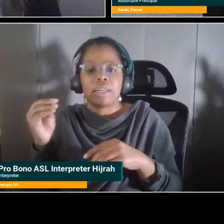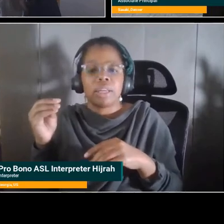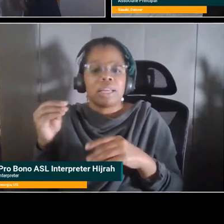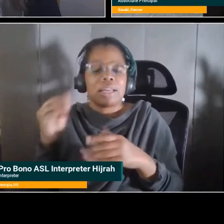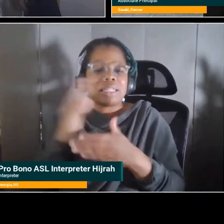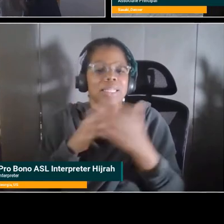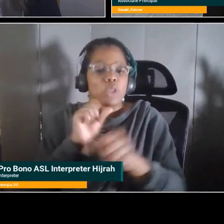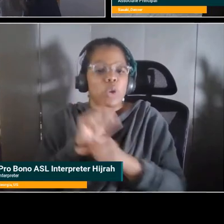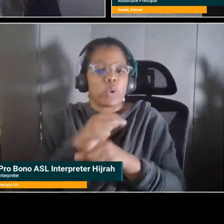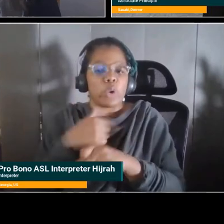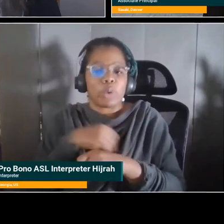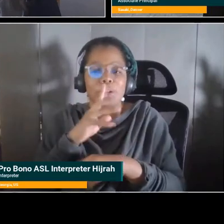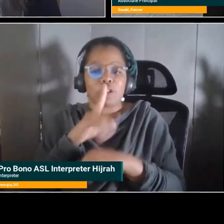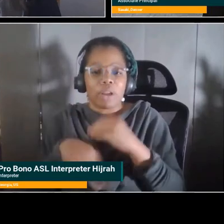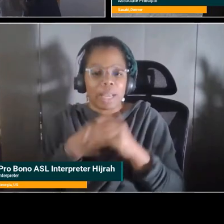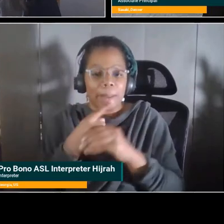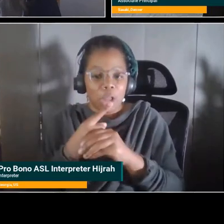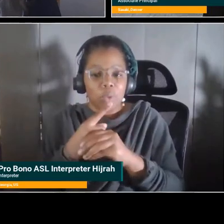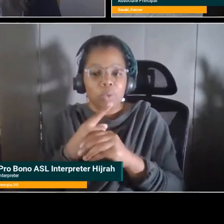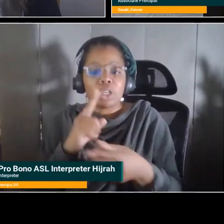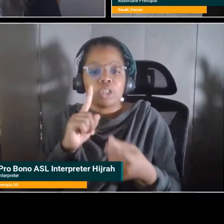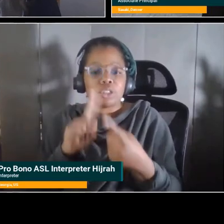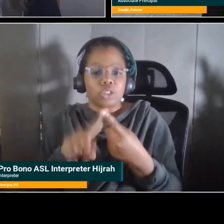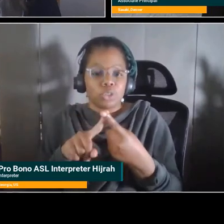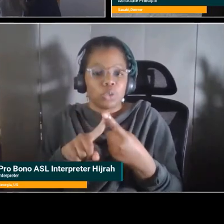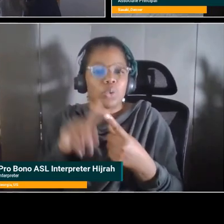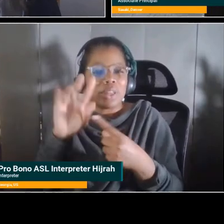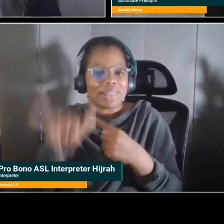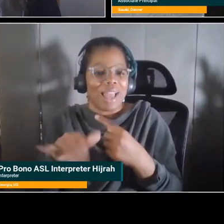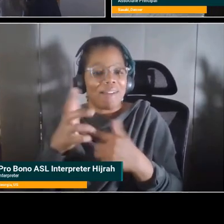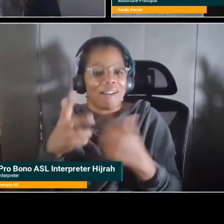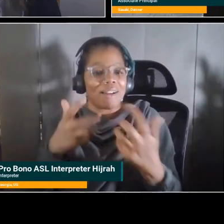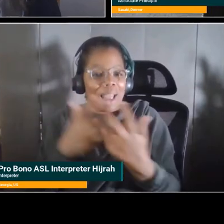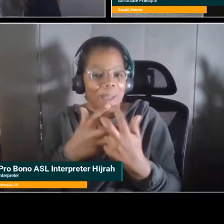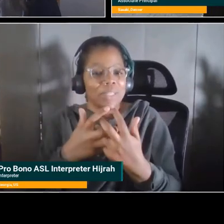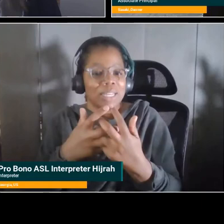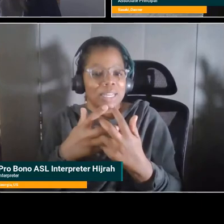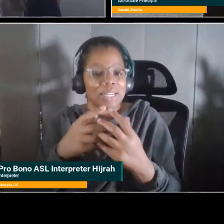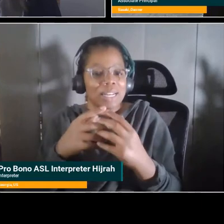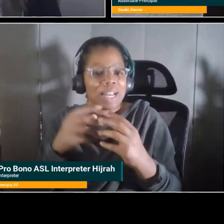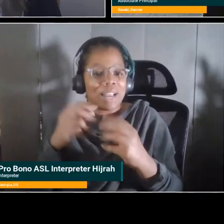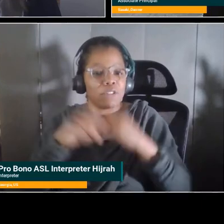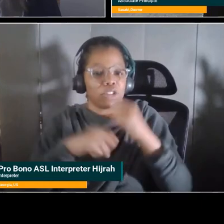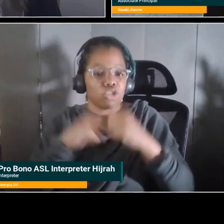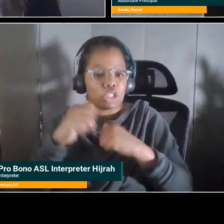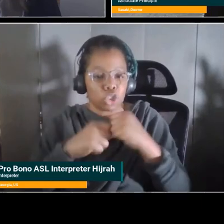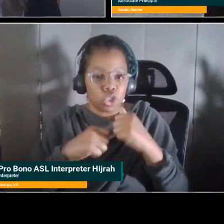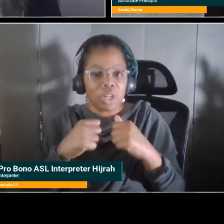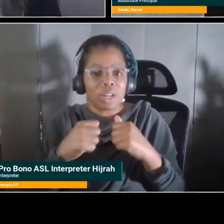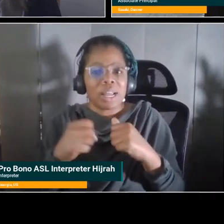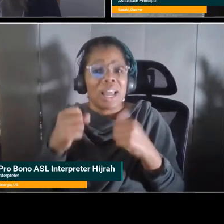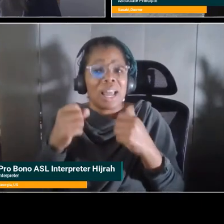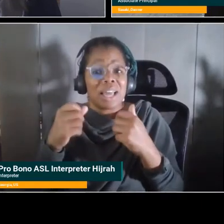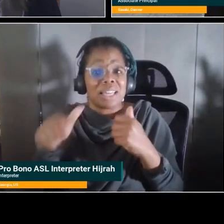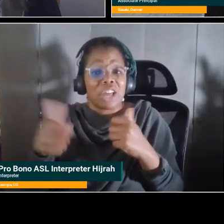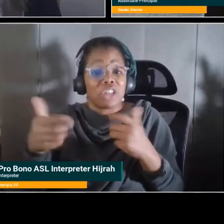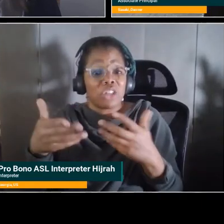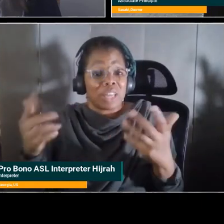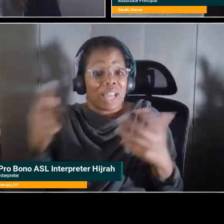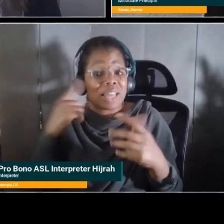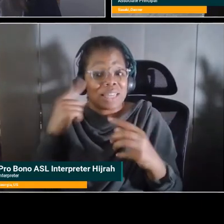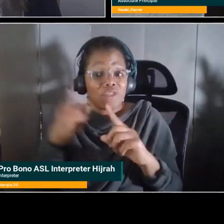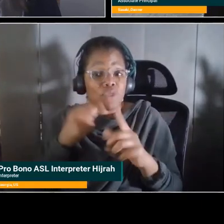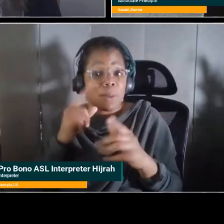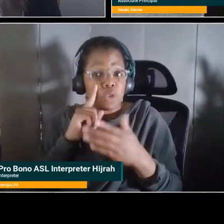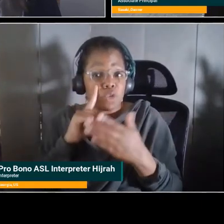that we've been talking about into that adapted infrastructure. The other thing that I think came out of the research